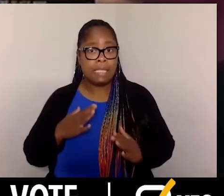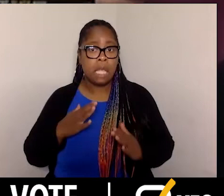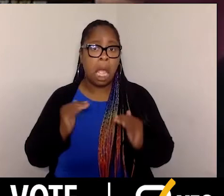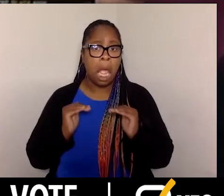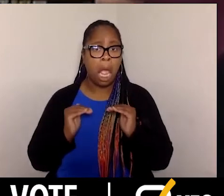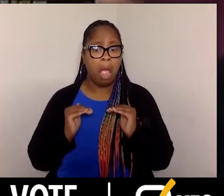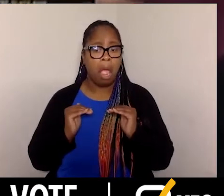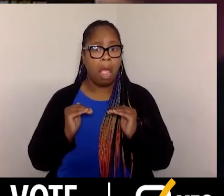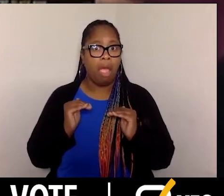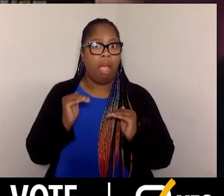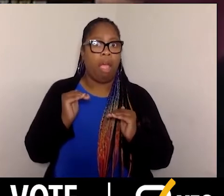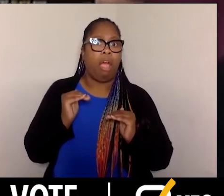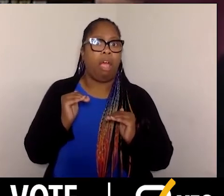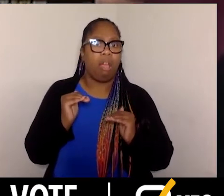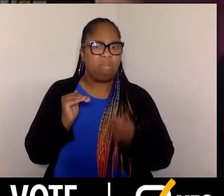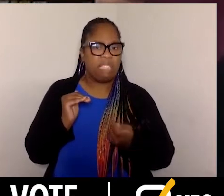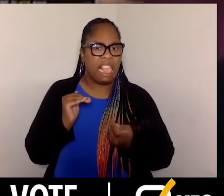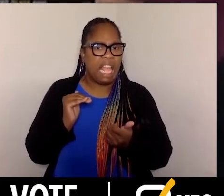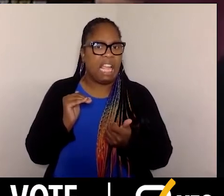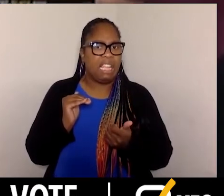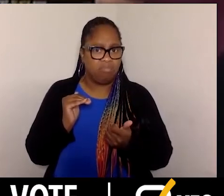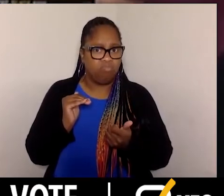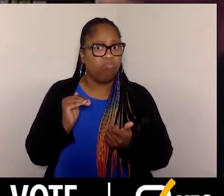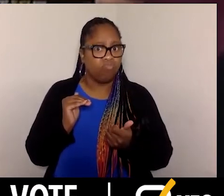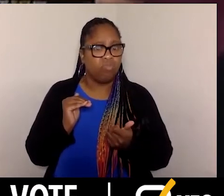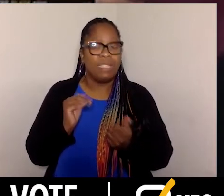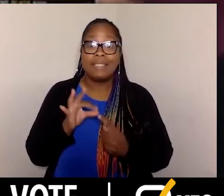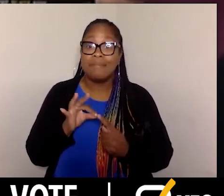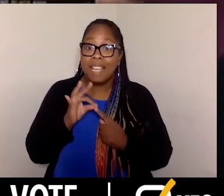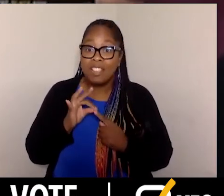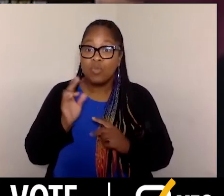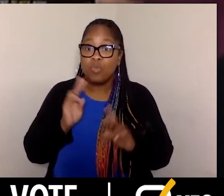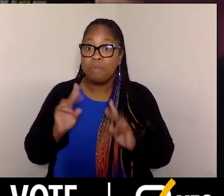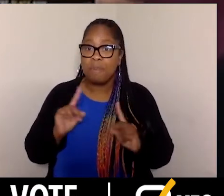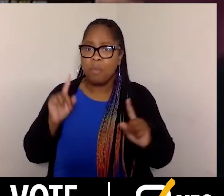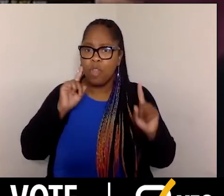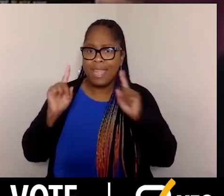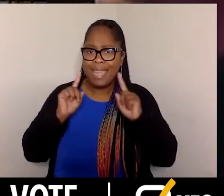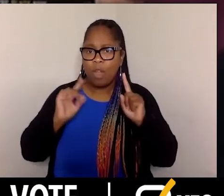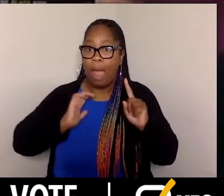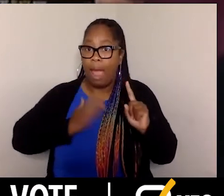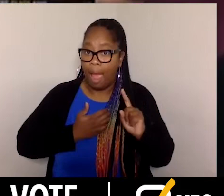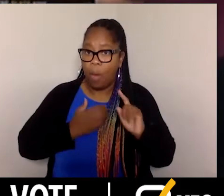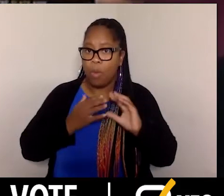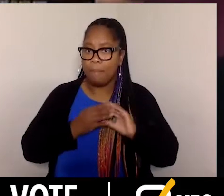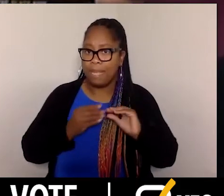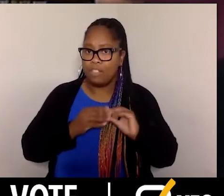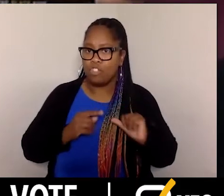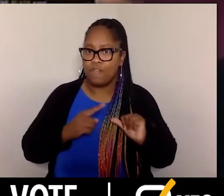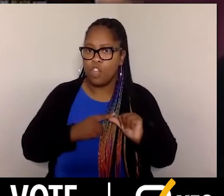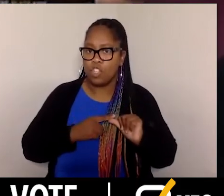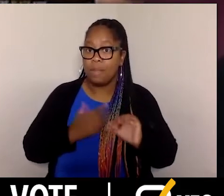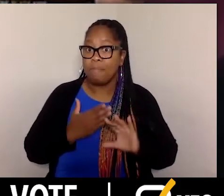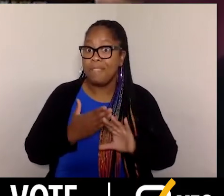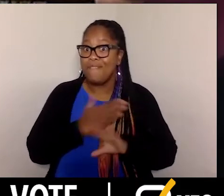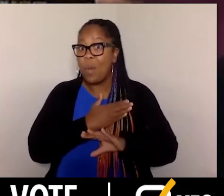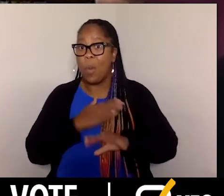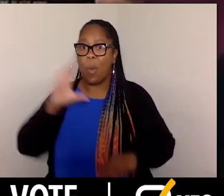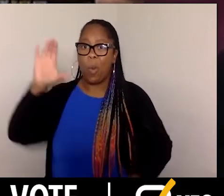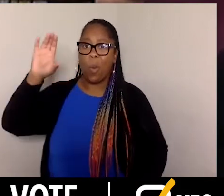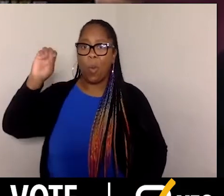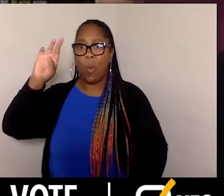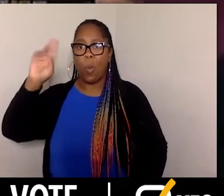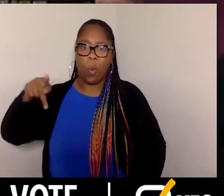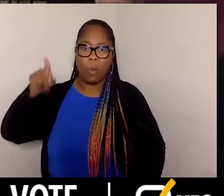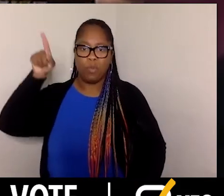edge, especially when people hear our message first, before the corporate lies.